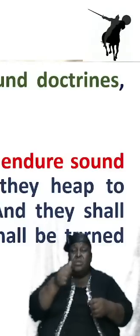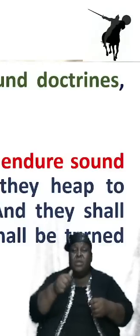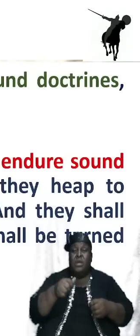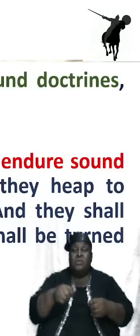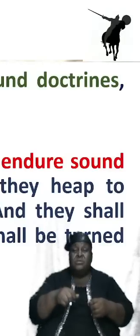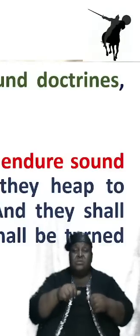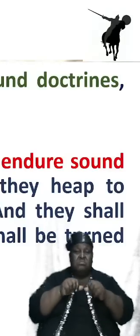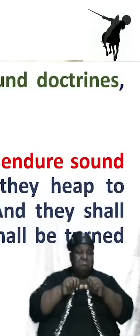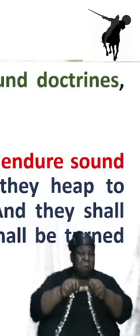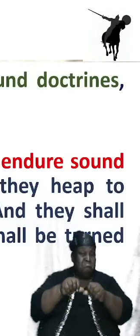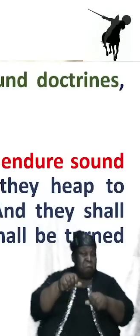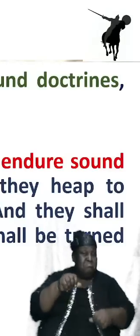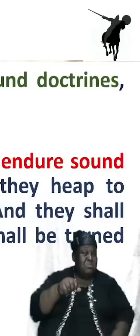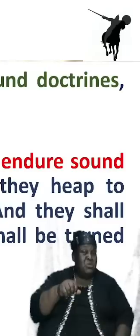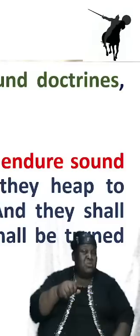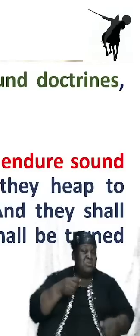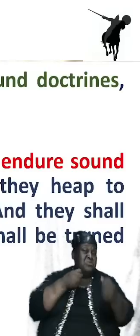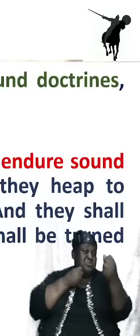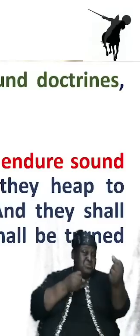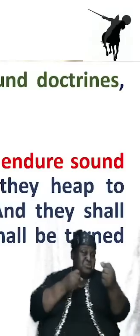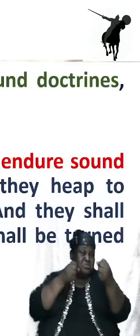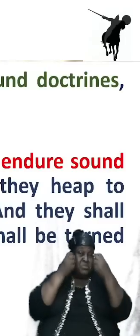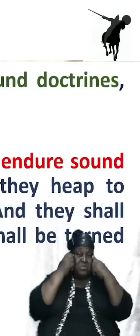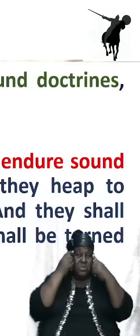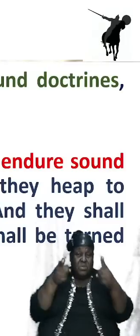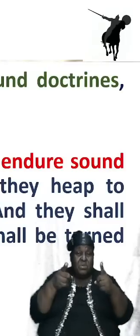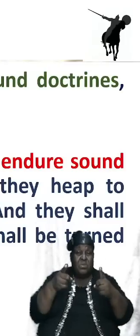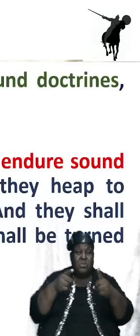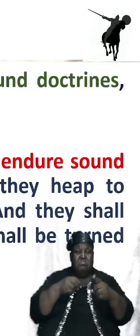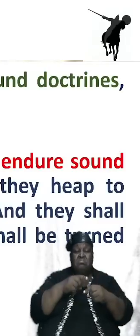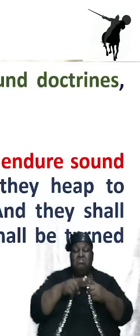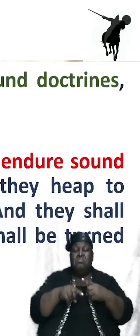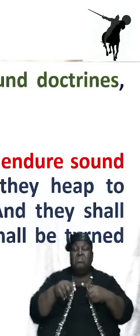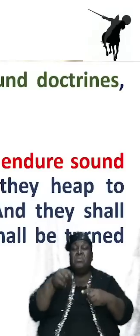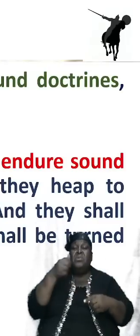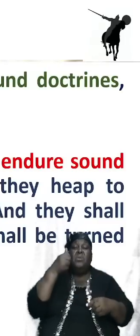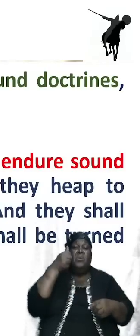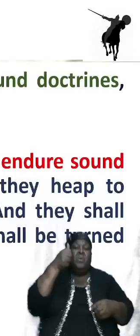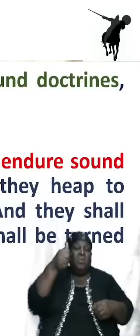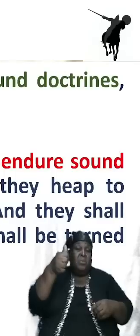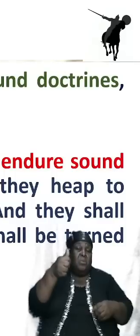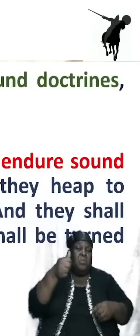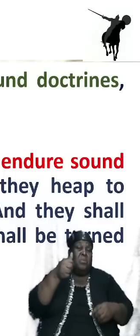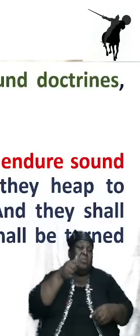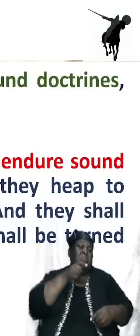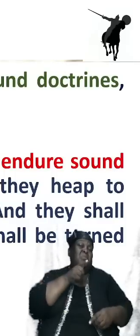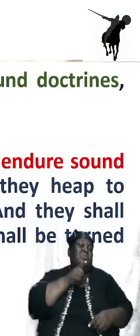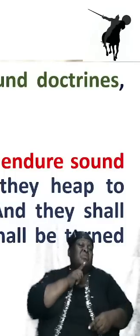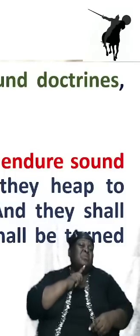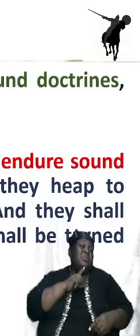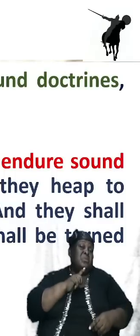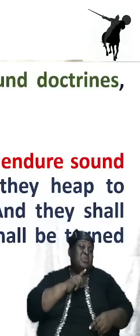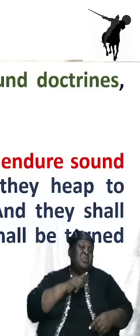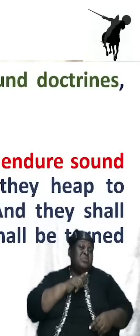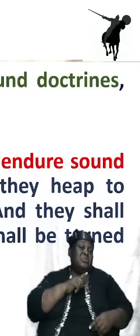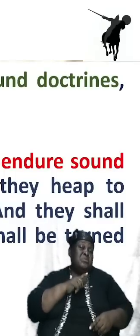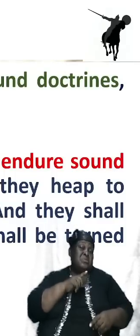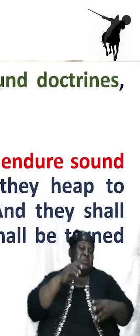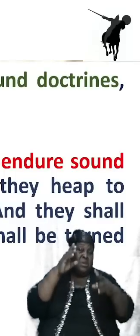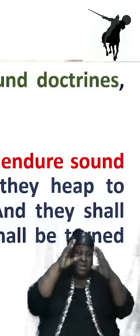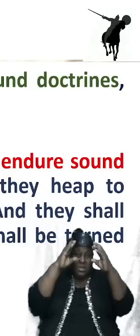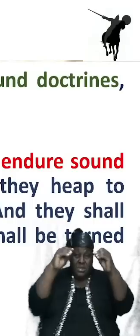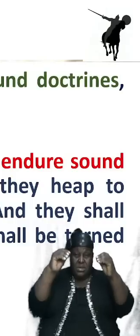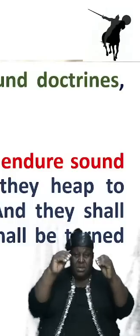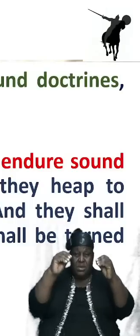God. But after their own loss shall they heap to themselves teachers